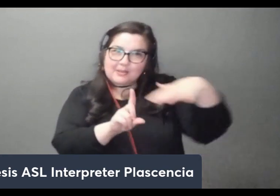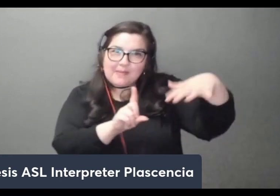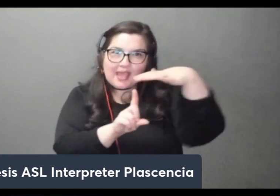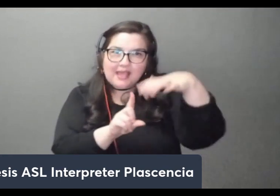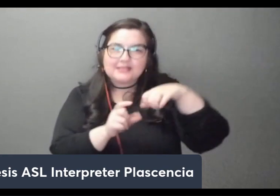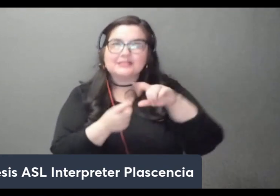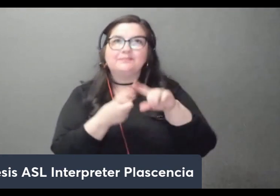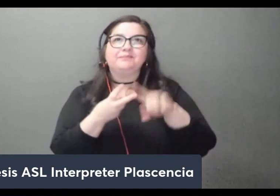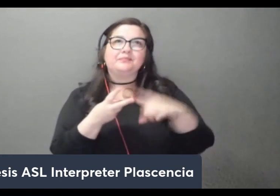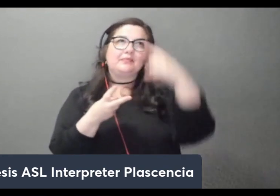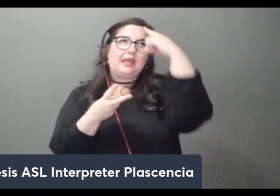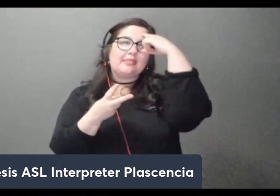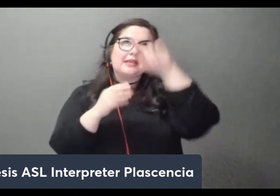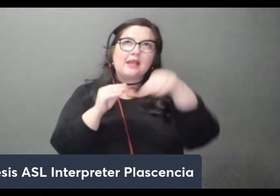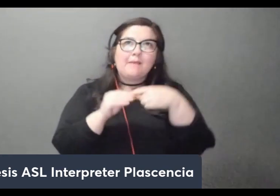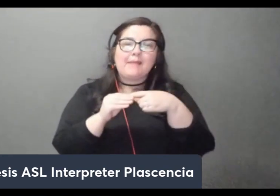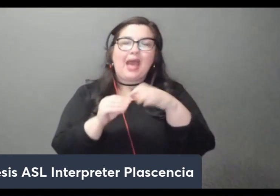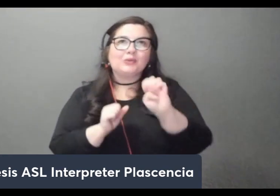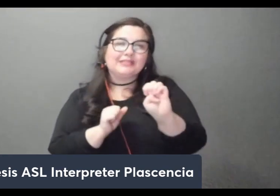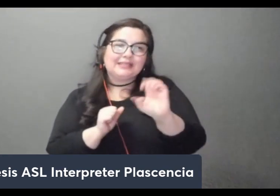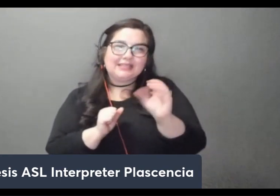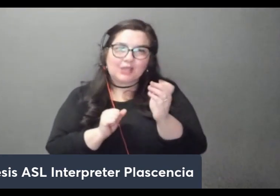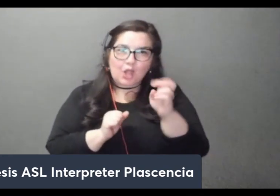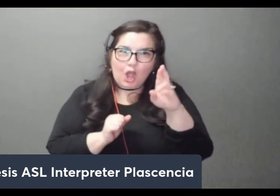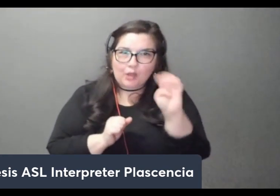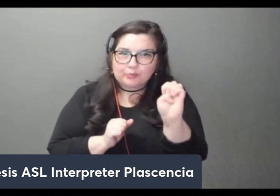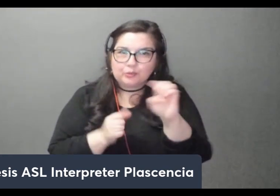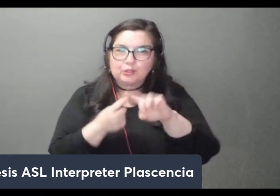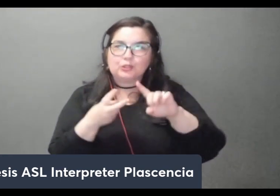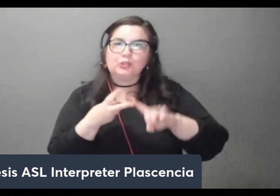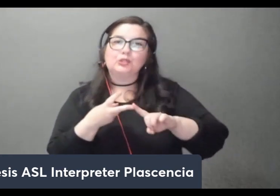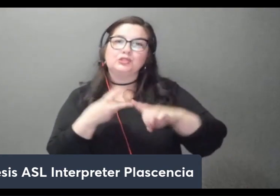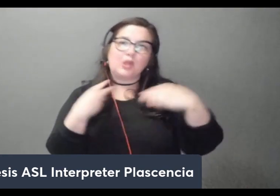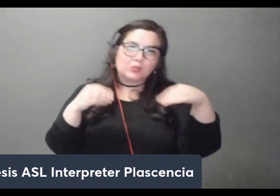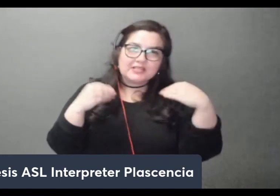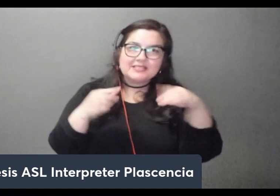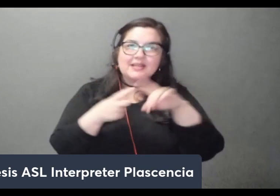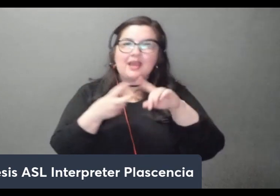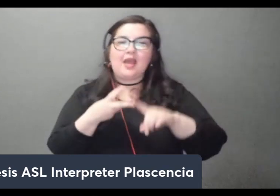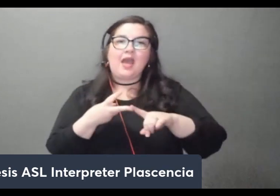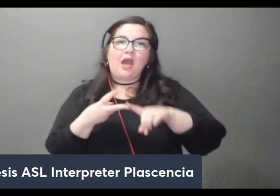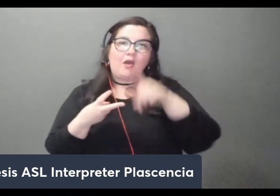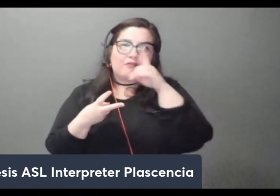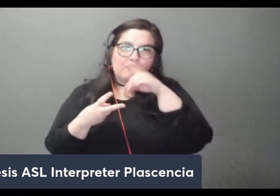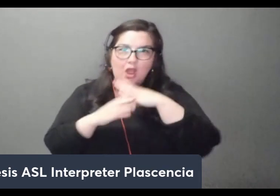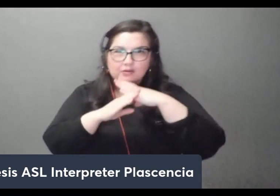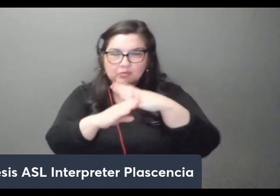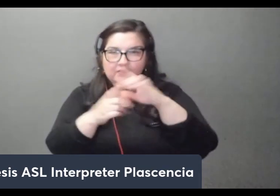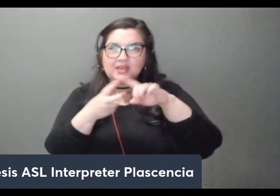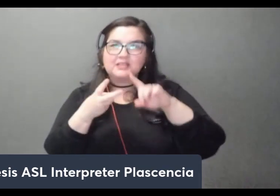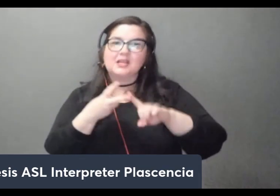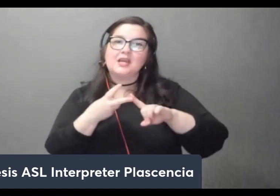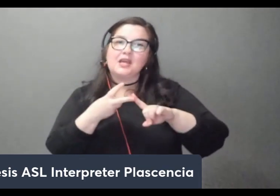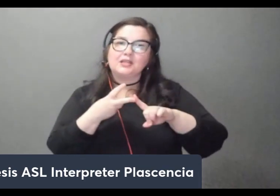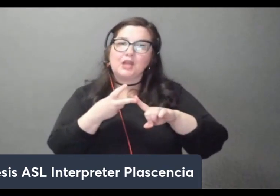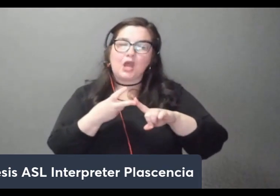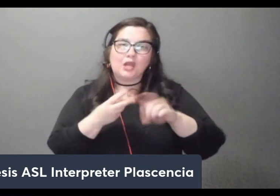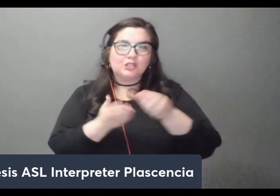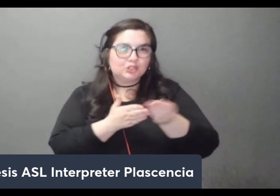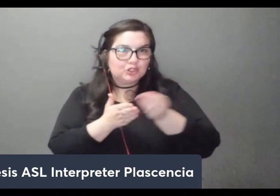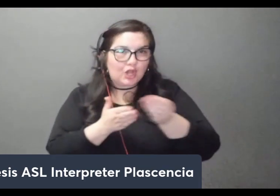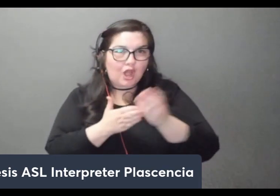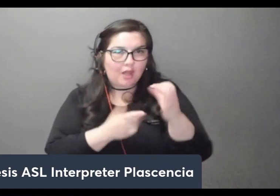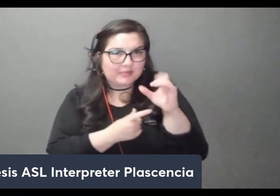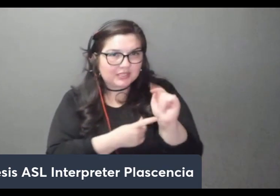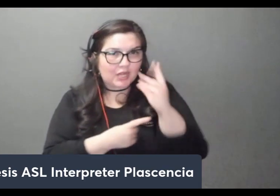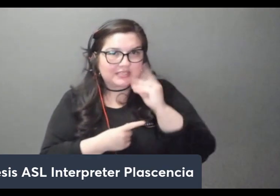think about e-commerce and retail, then you're talking about fraud prevention and fraud detection, shopping cart experience. In case